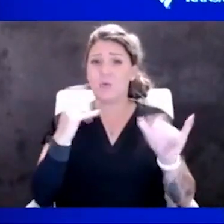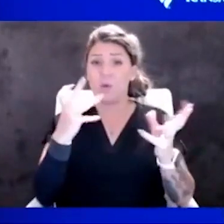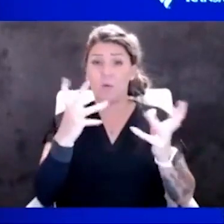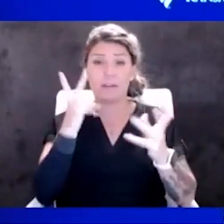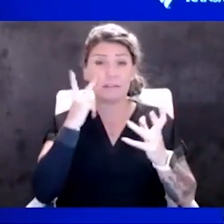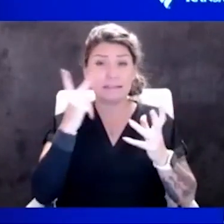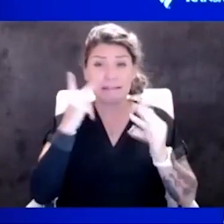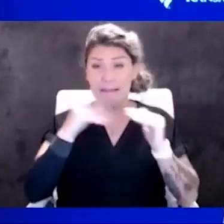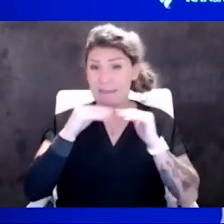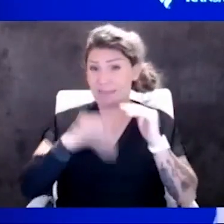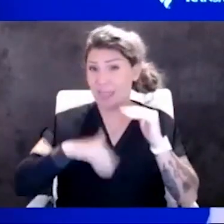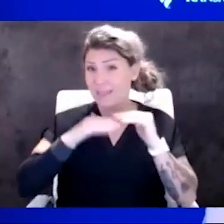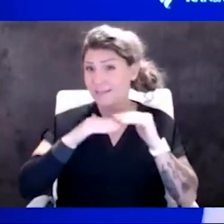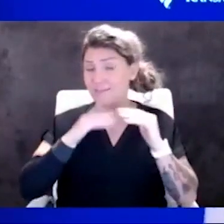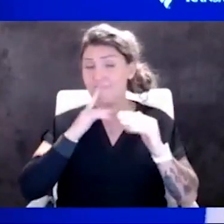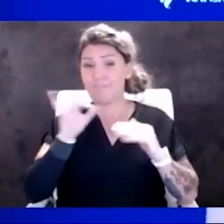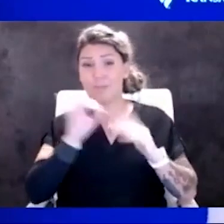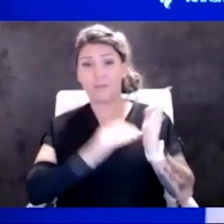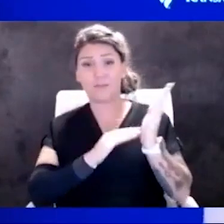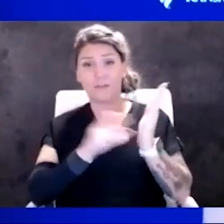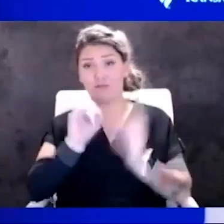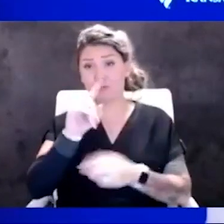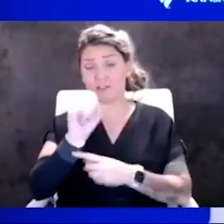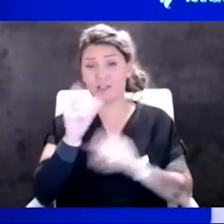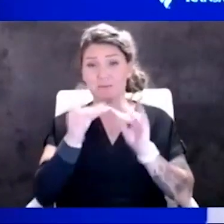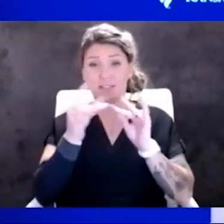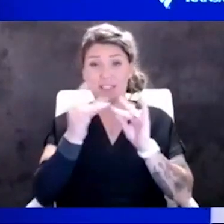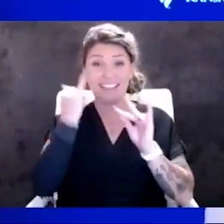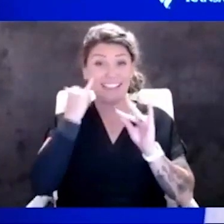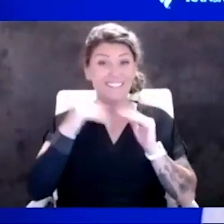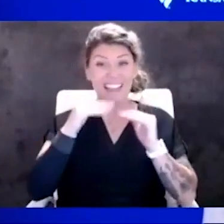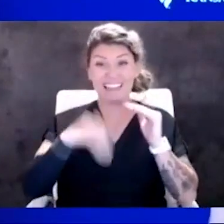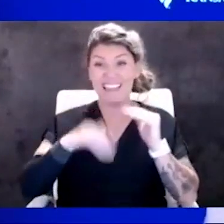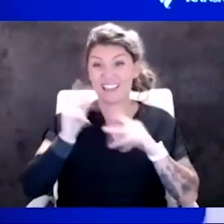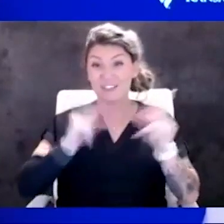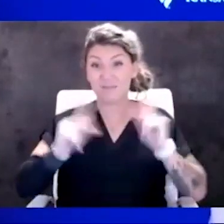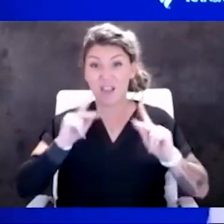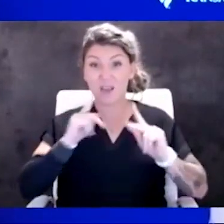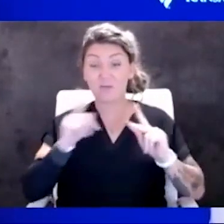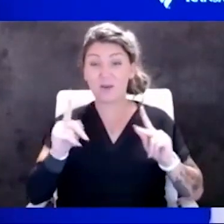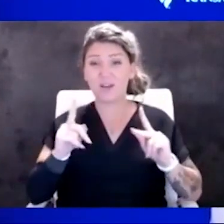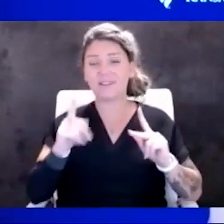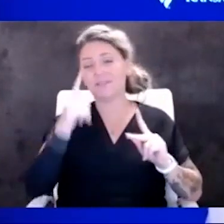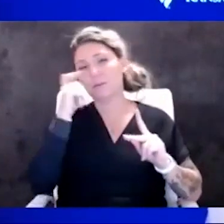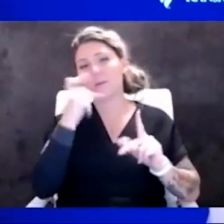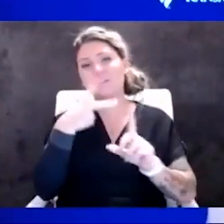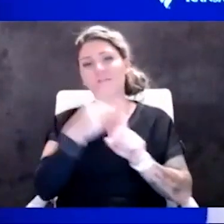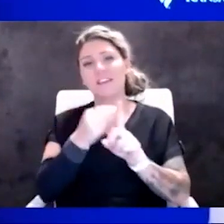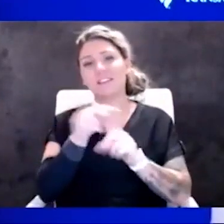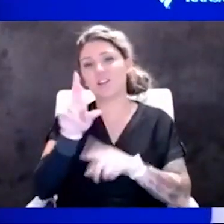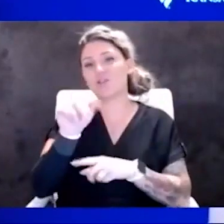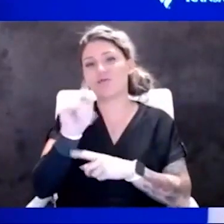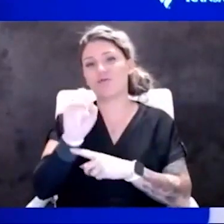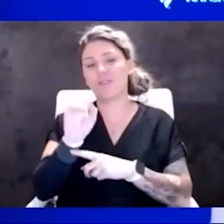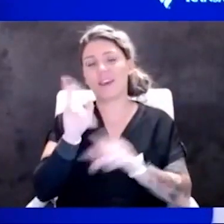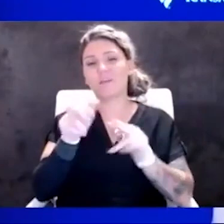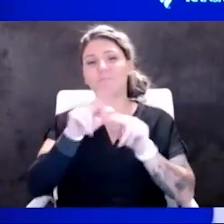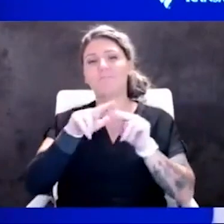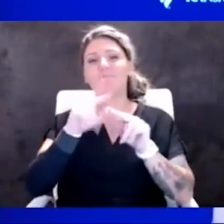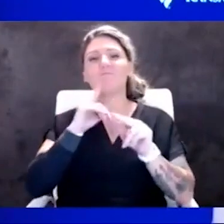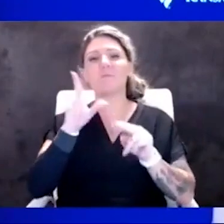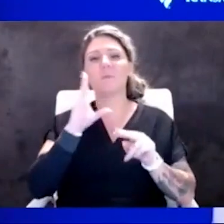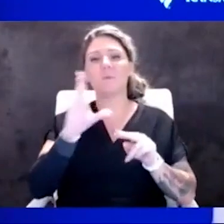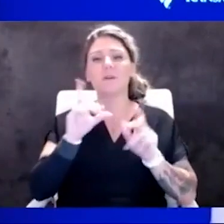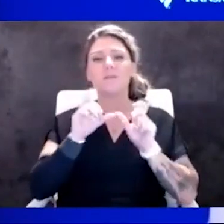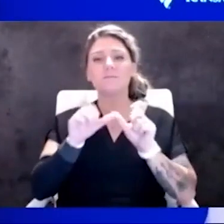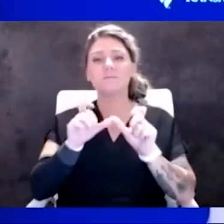Dr. Stites had talked about. So if we get less people in, that's because vaccination rates continue to climb. So we will continue to endorse